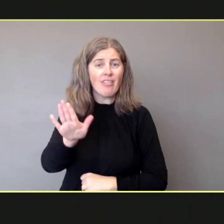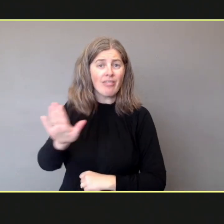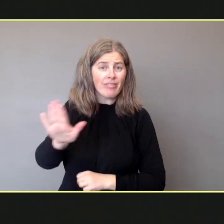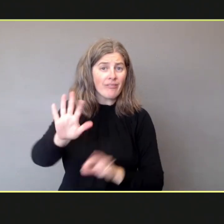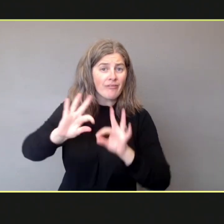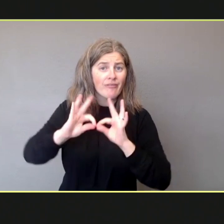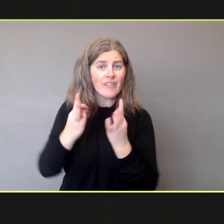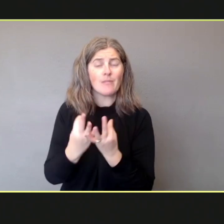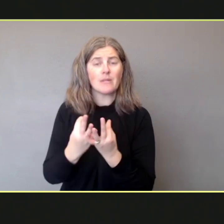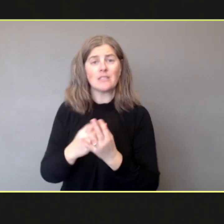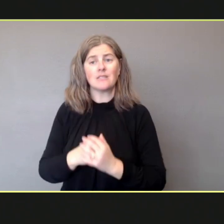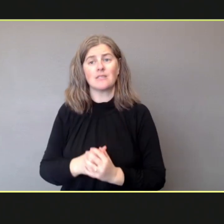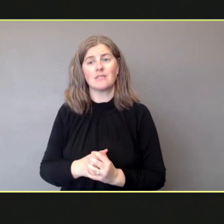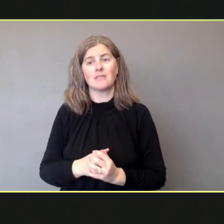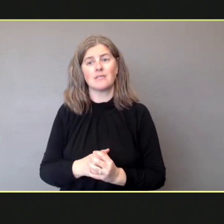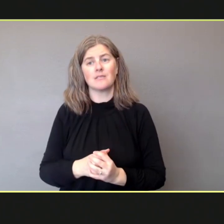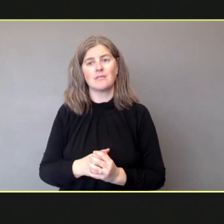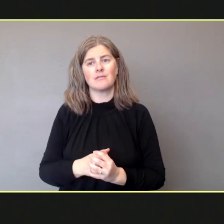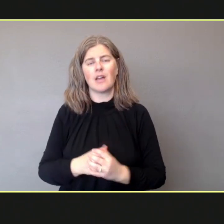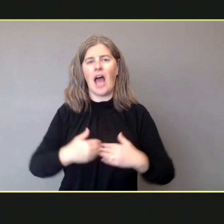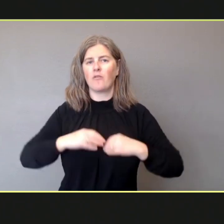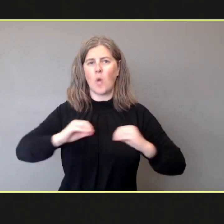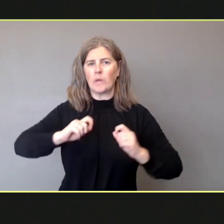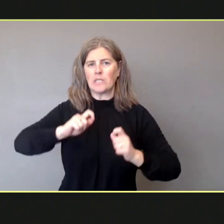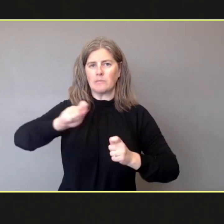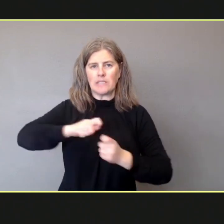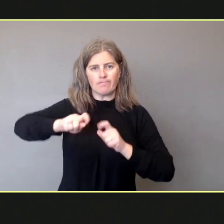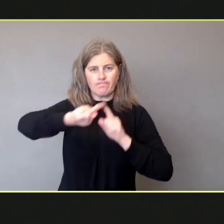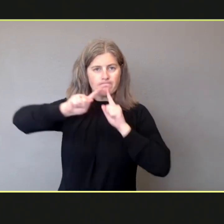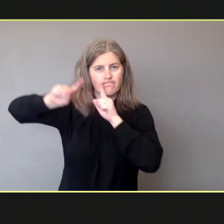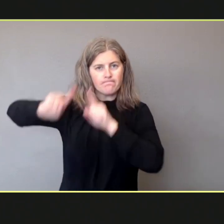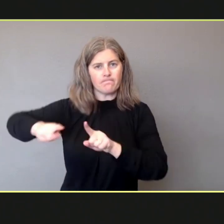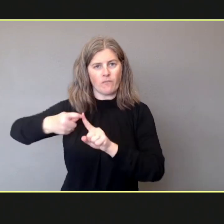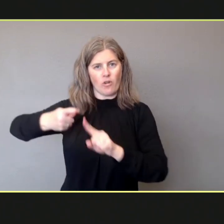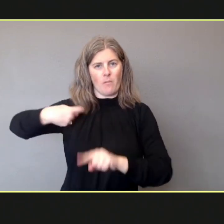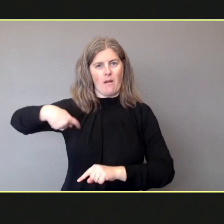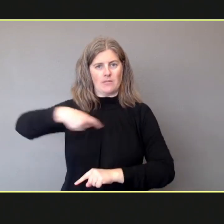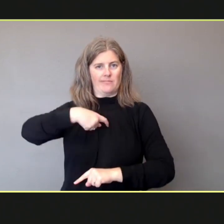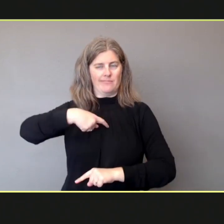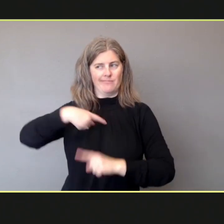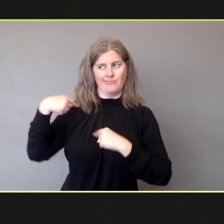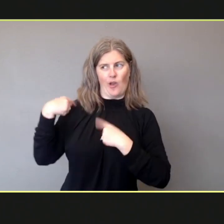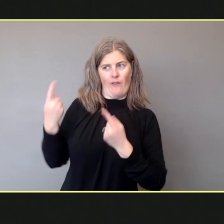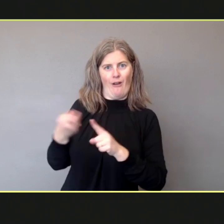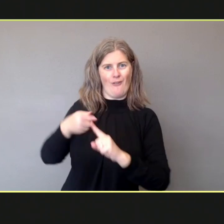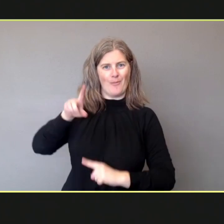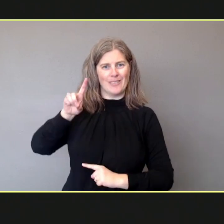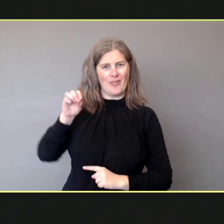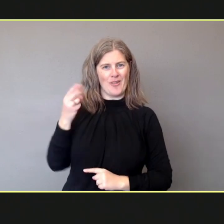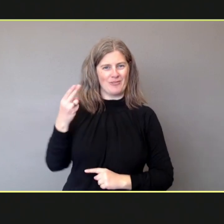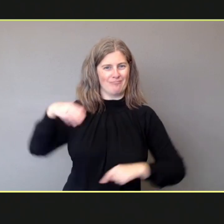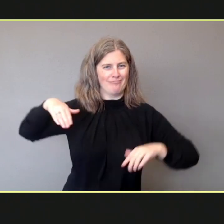and not any specific direction at this point in time from the Department of Health.